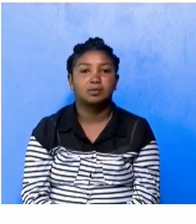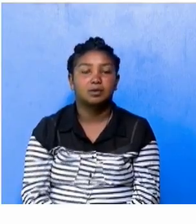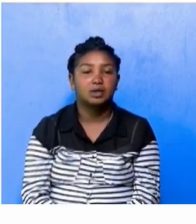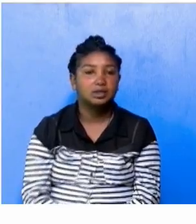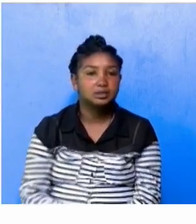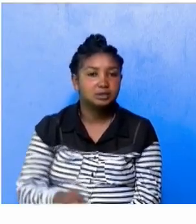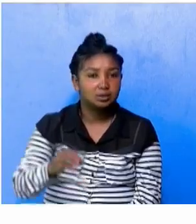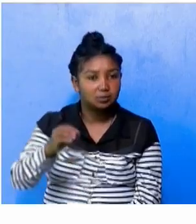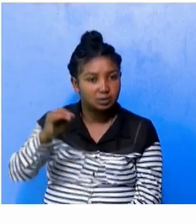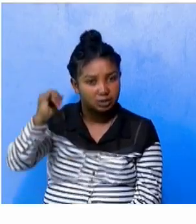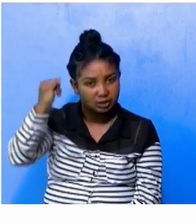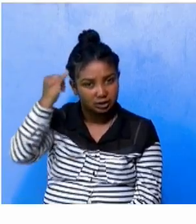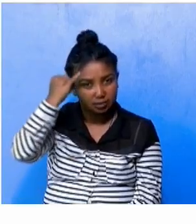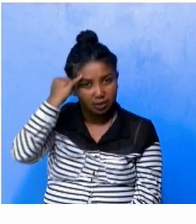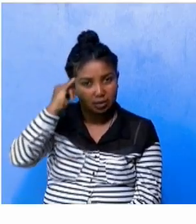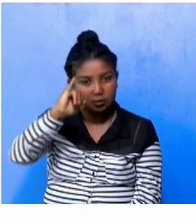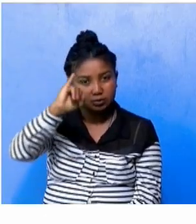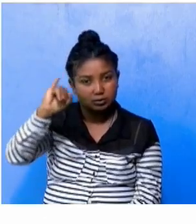Jamal